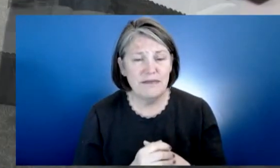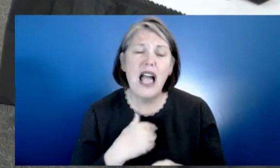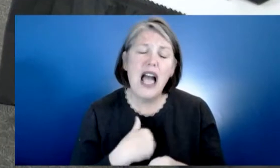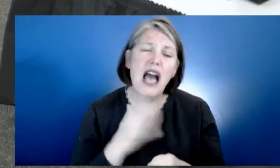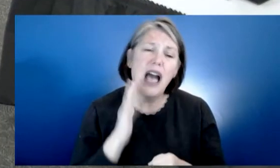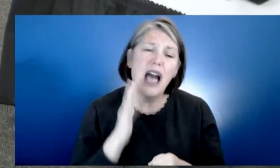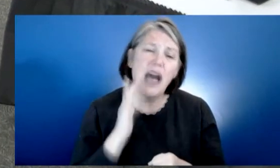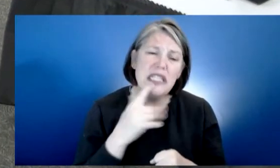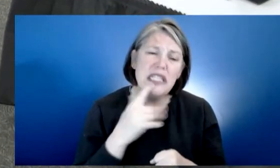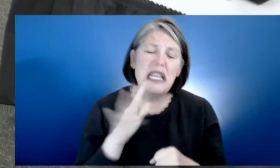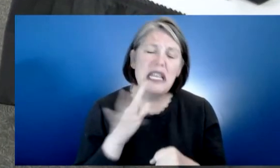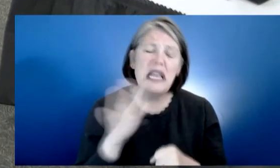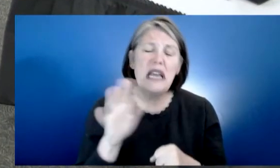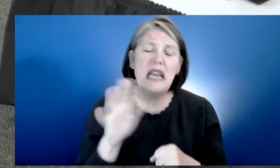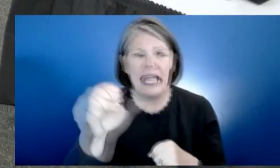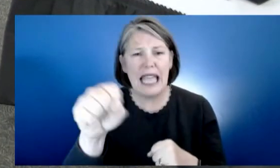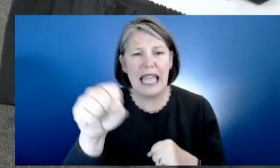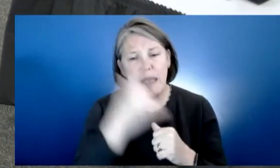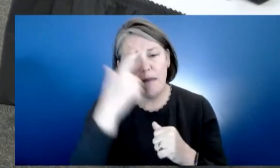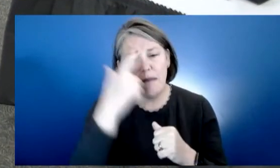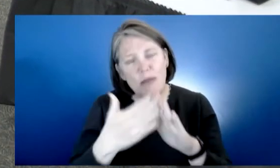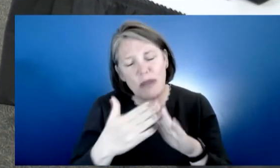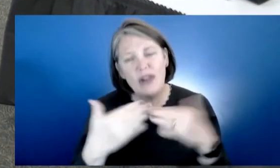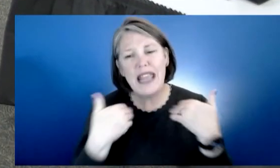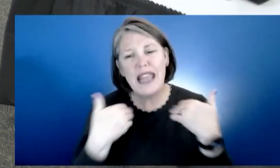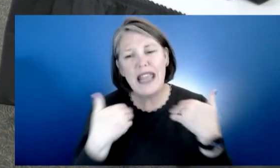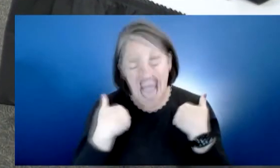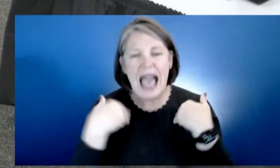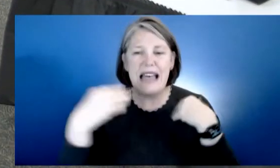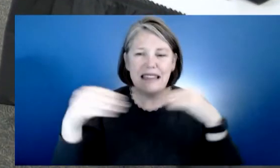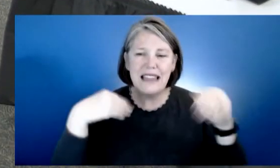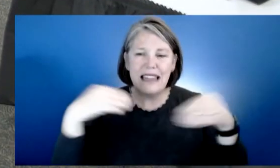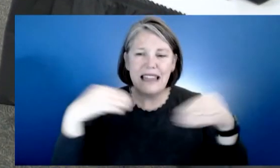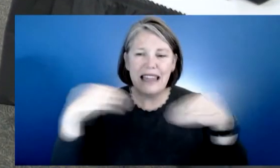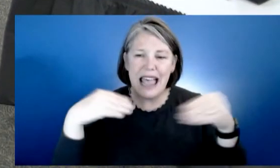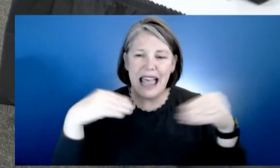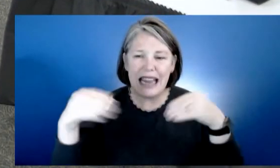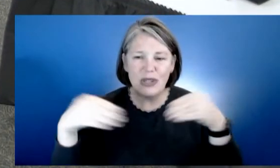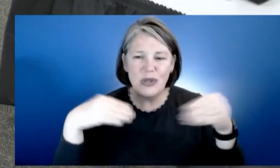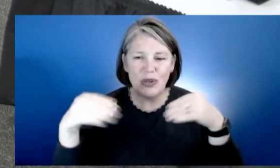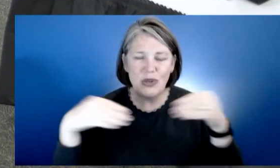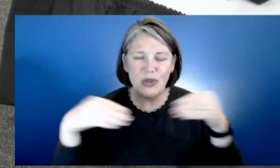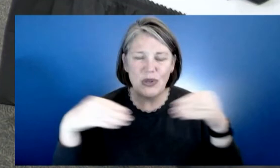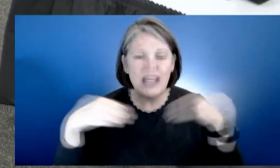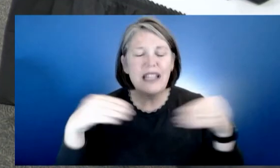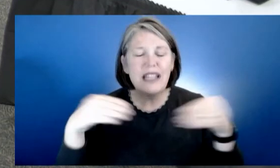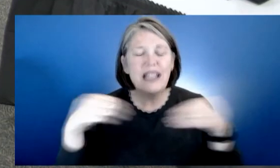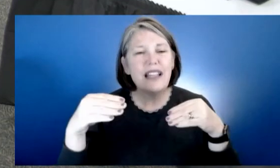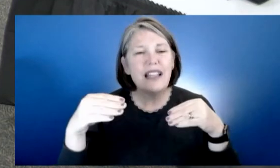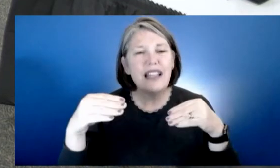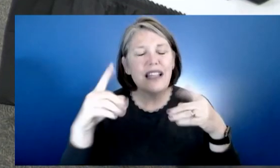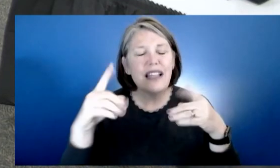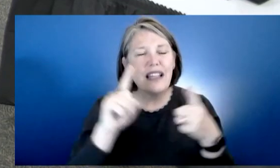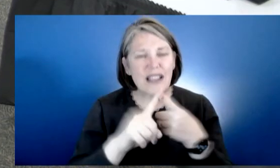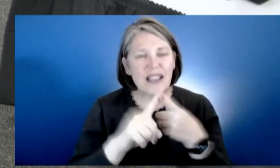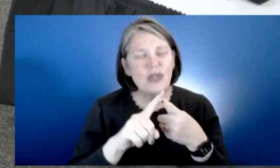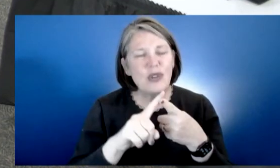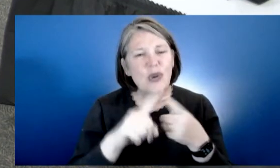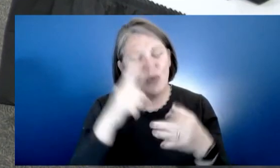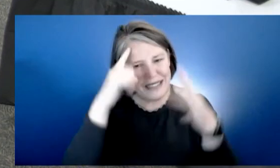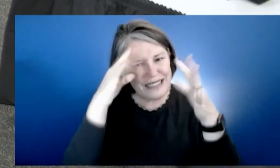certain extent, yes, because each community has the latitude to determine what ultimately is part of their community health